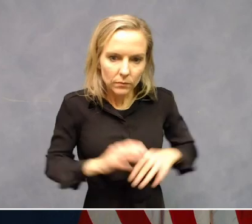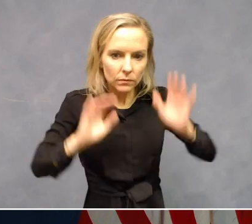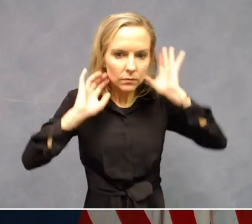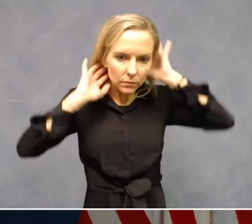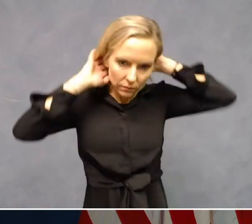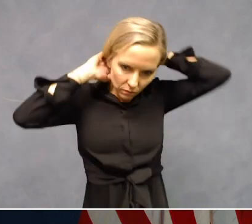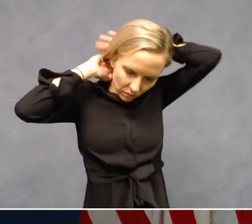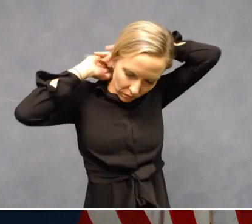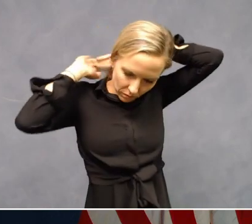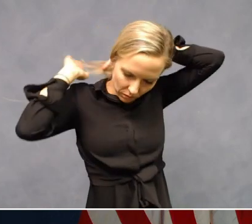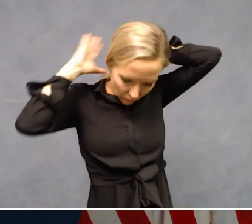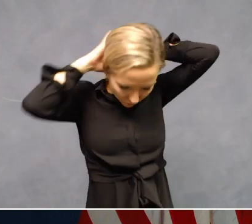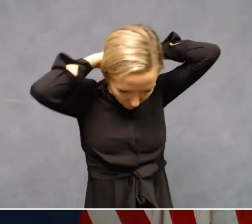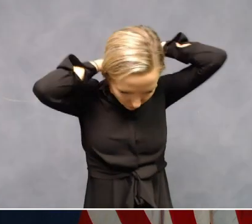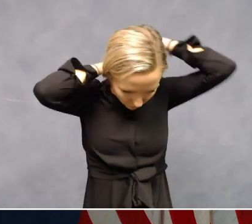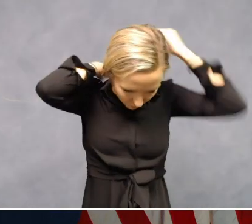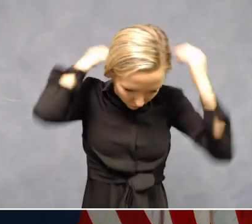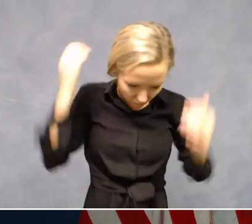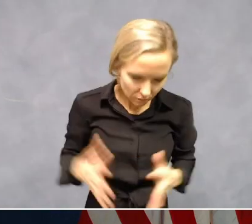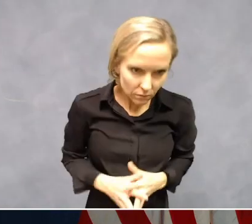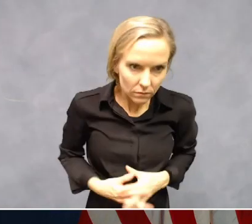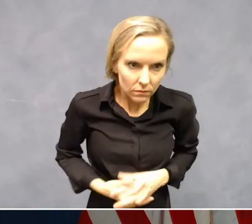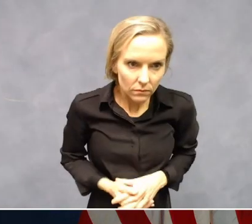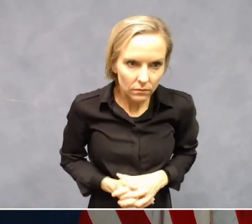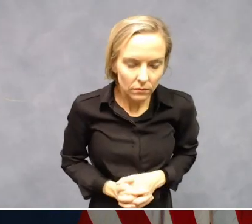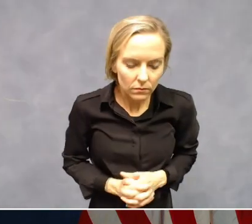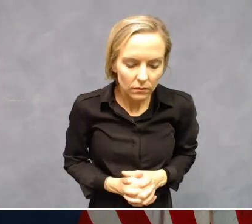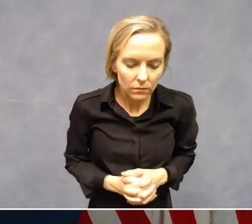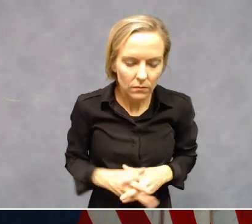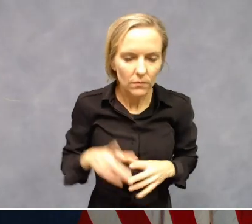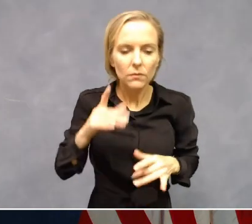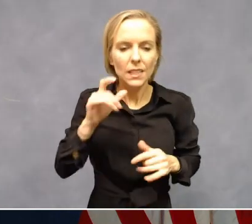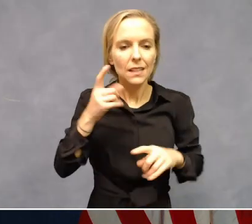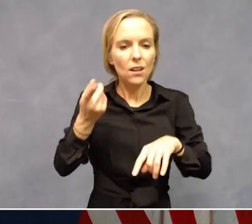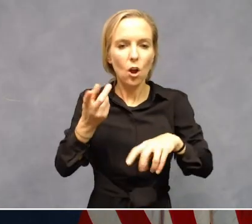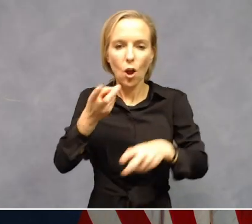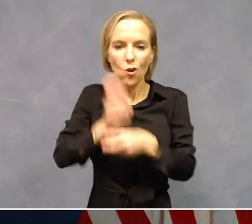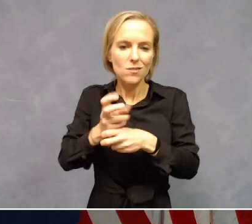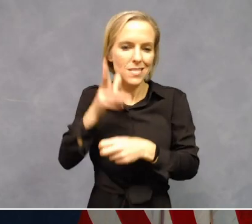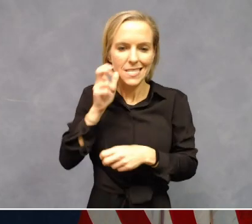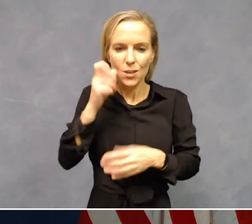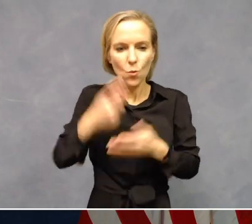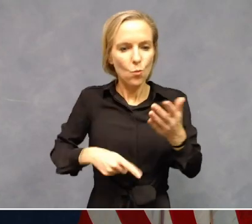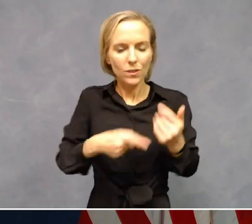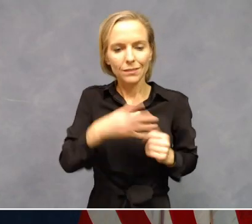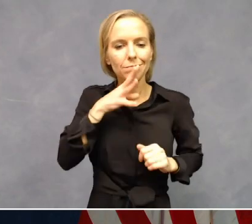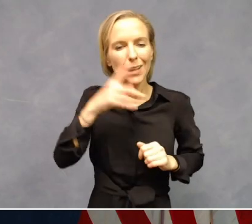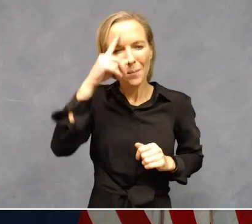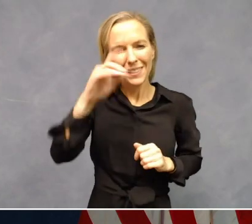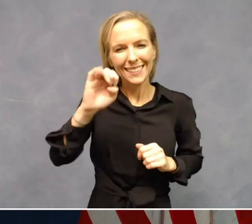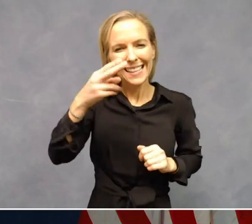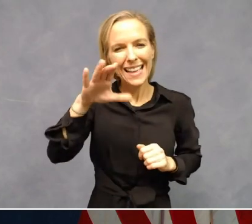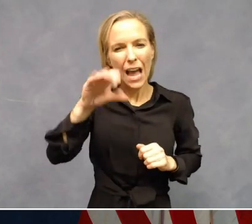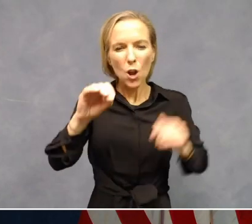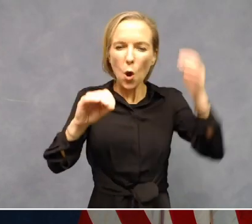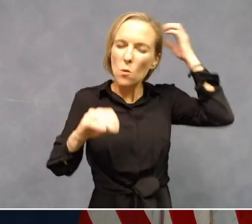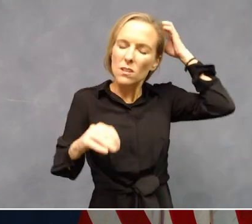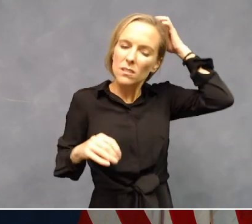March, cases were much lower. Do you think those restrictions and mandates were successful, or those were